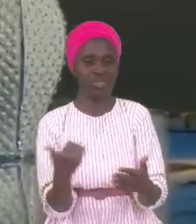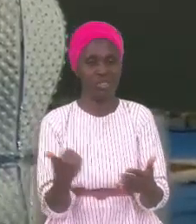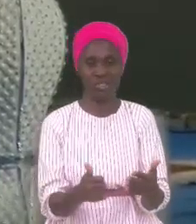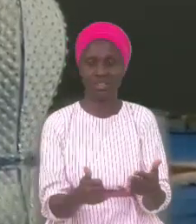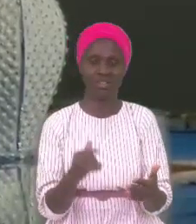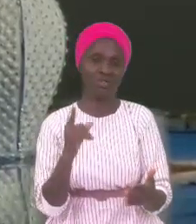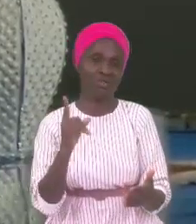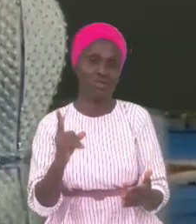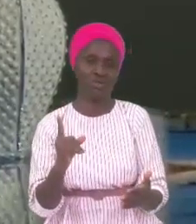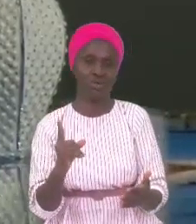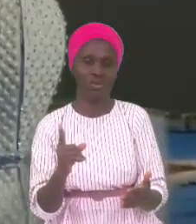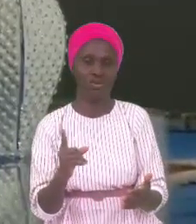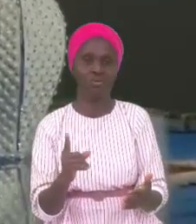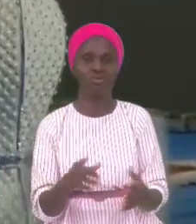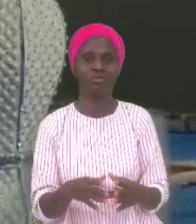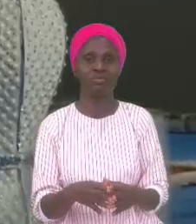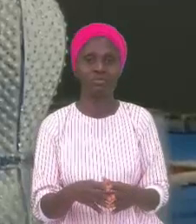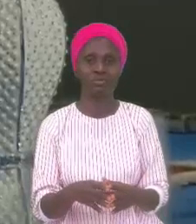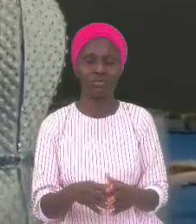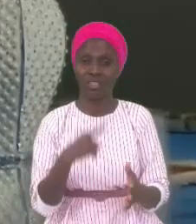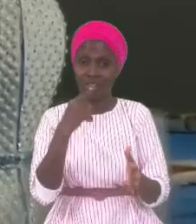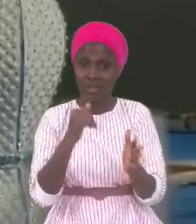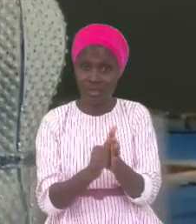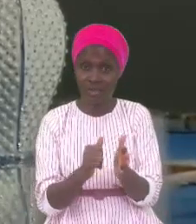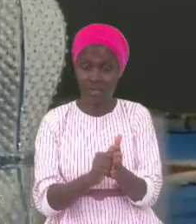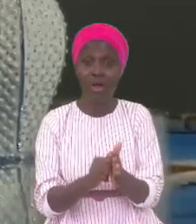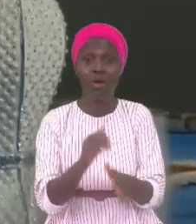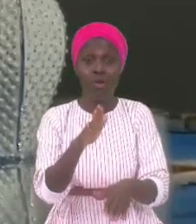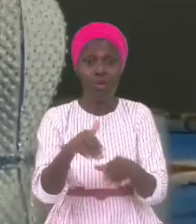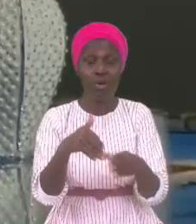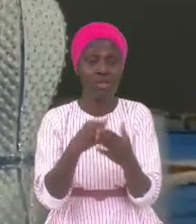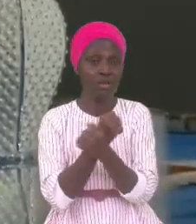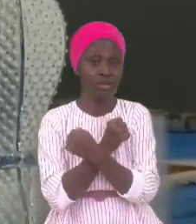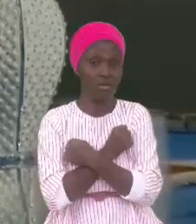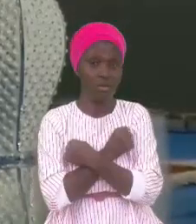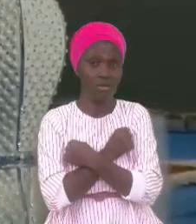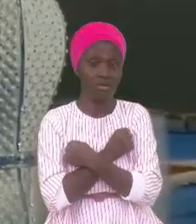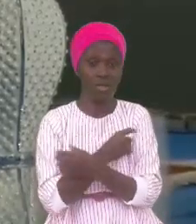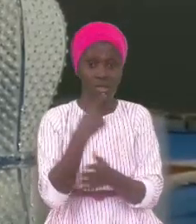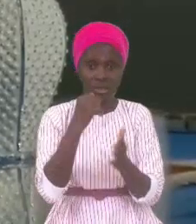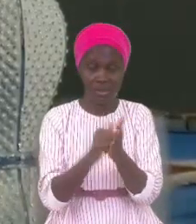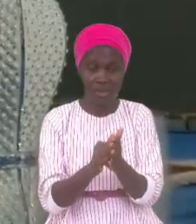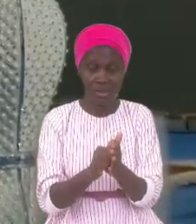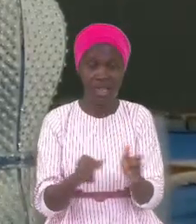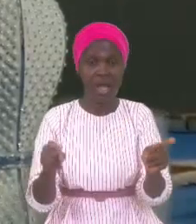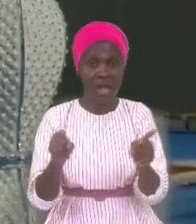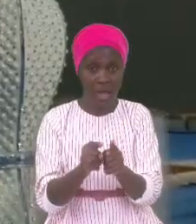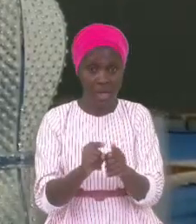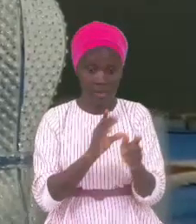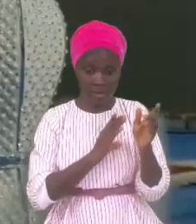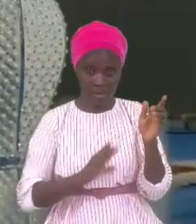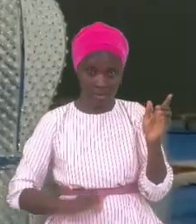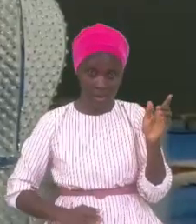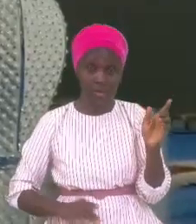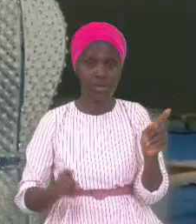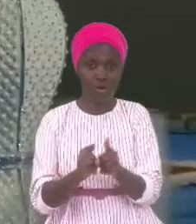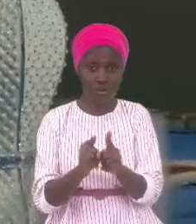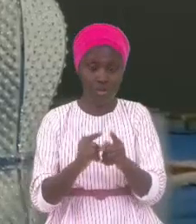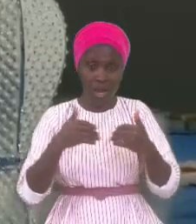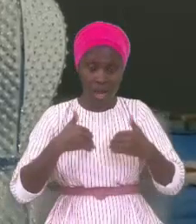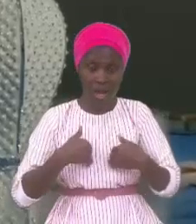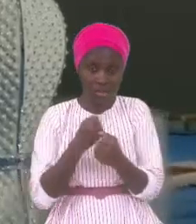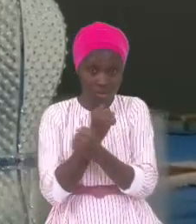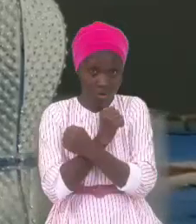of them. He said, walk in love. It says, as Christ also has loved us and